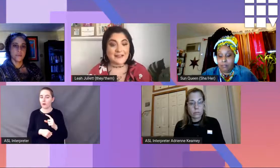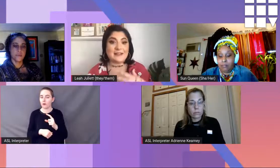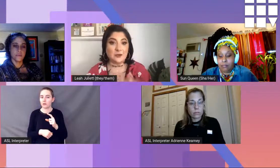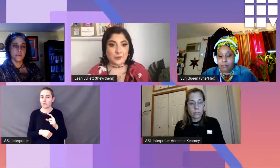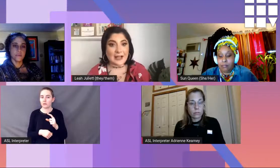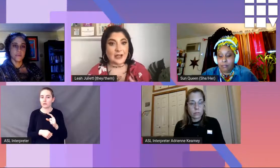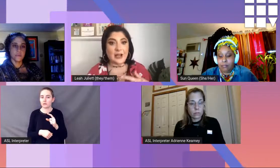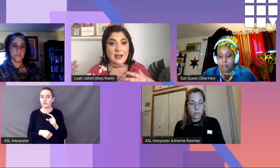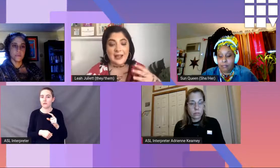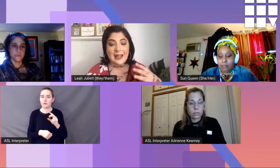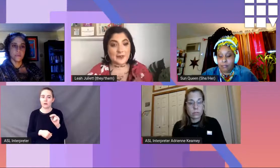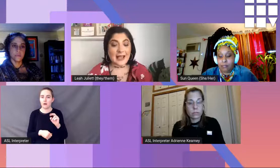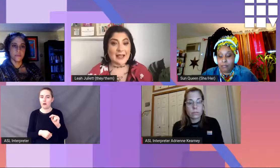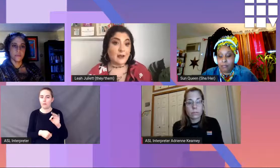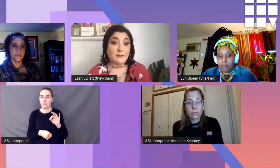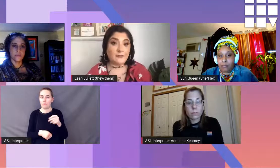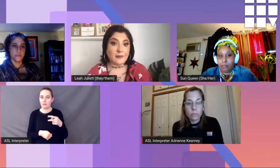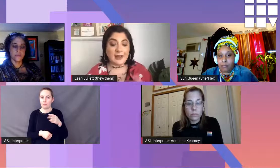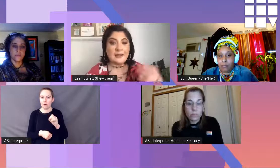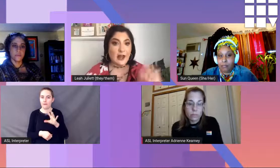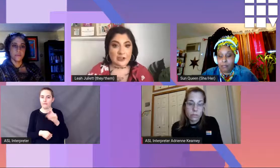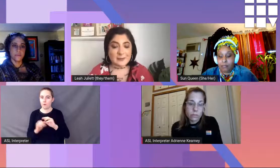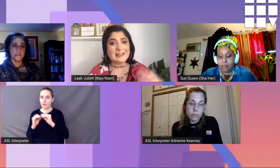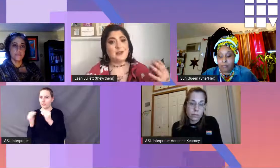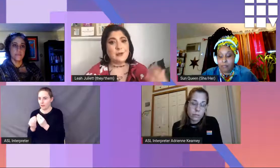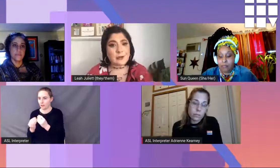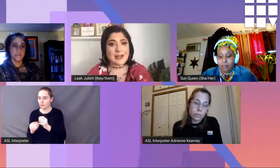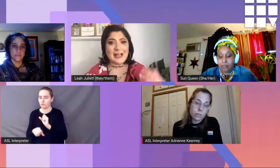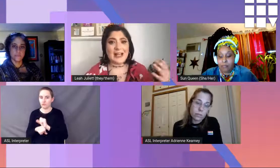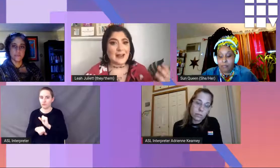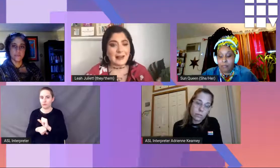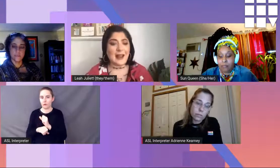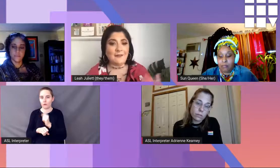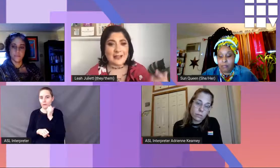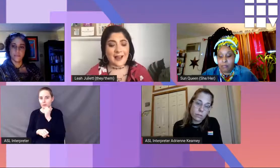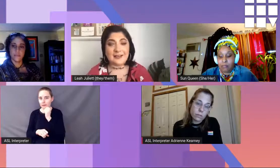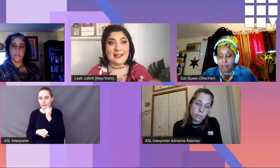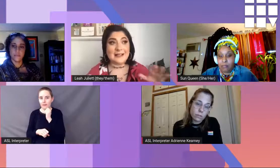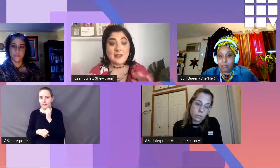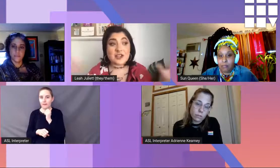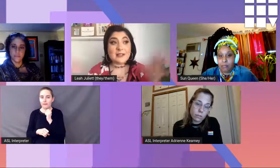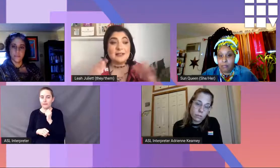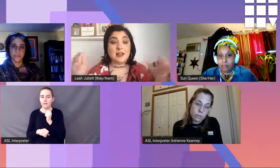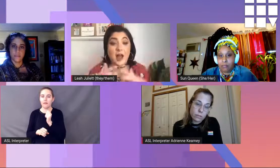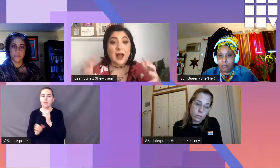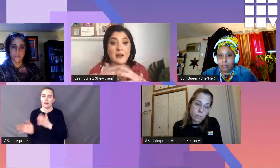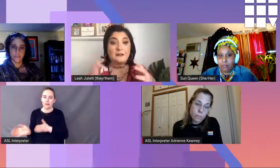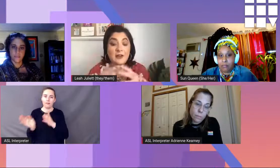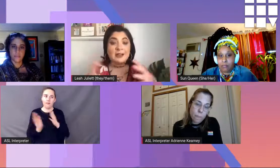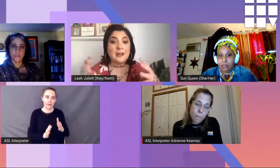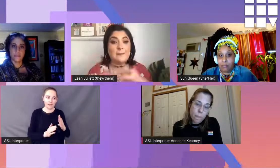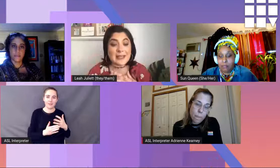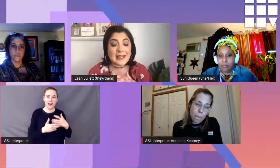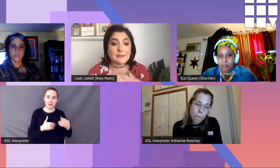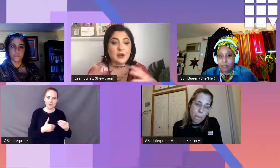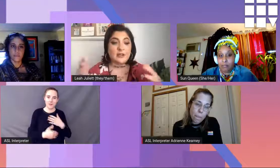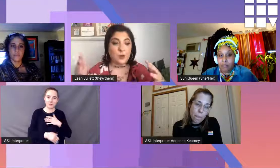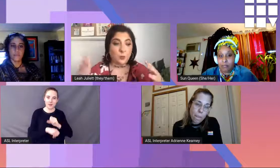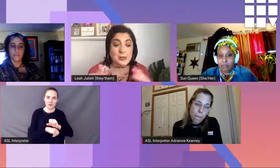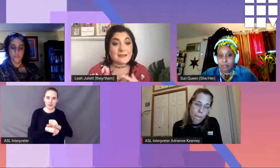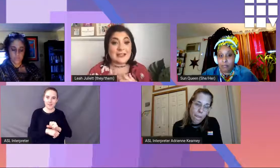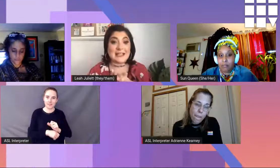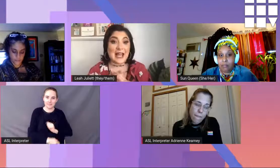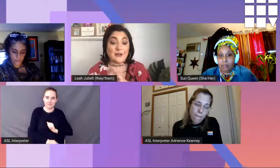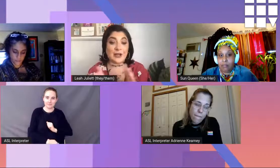an activist and writer outside of in the LGBTQ community and everything else, it's a lot of competing, but